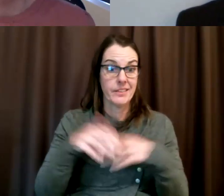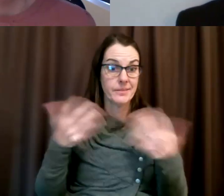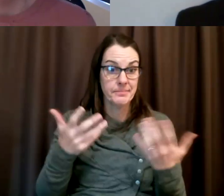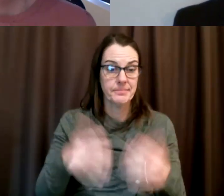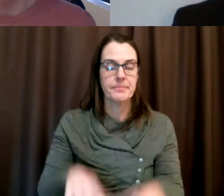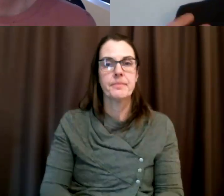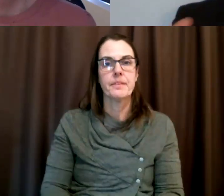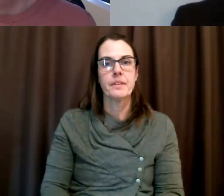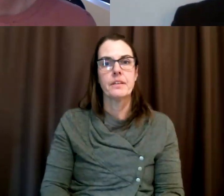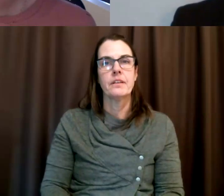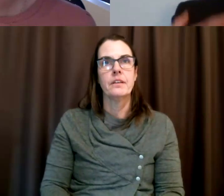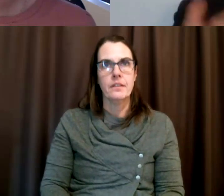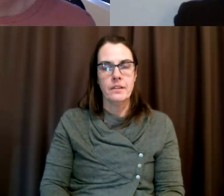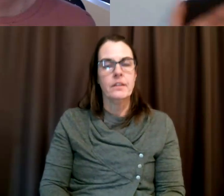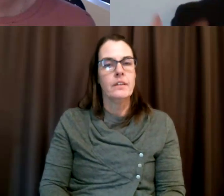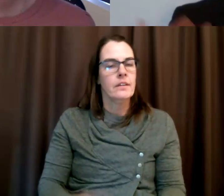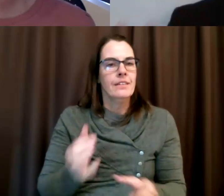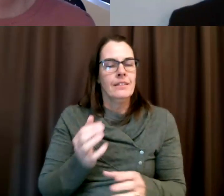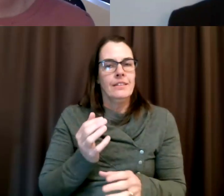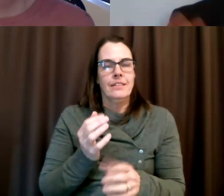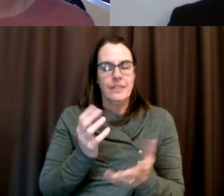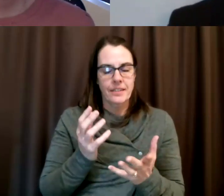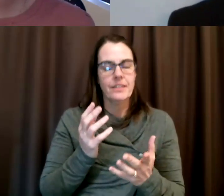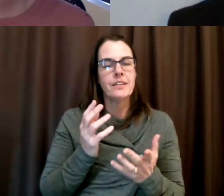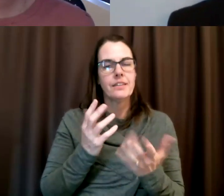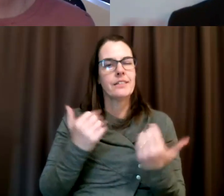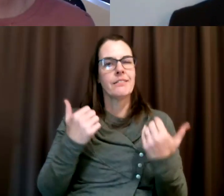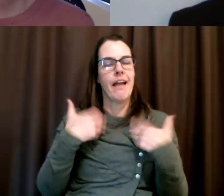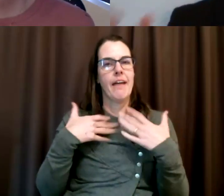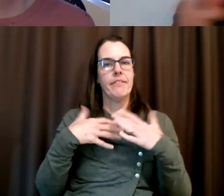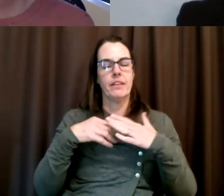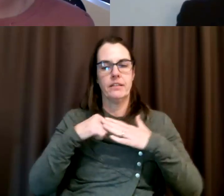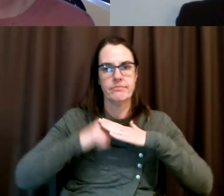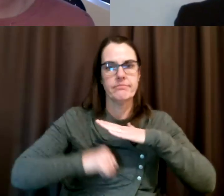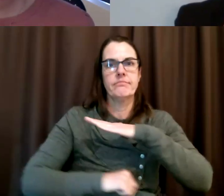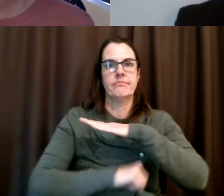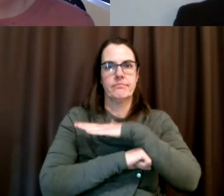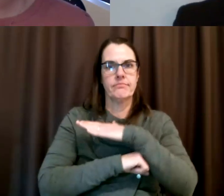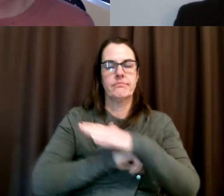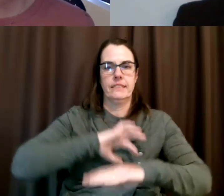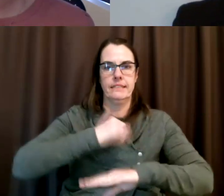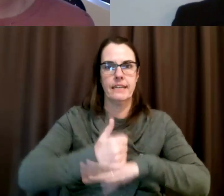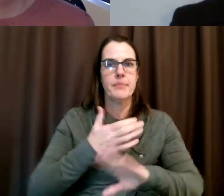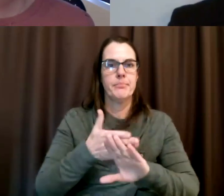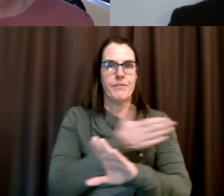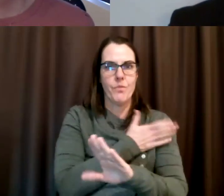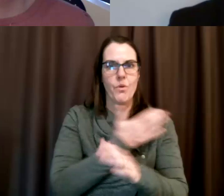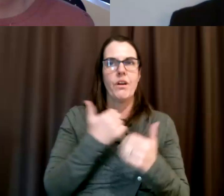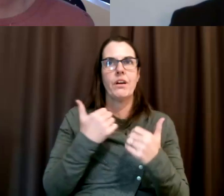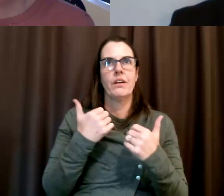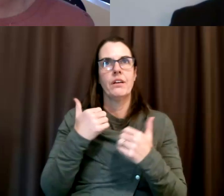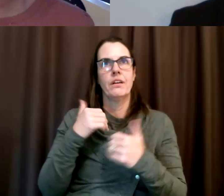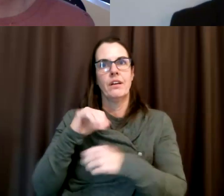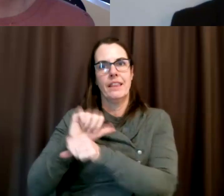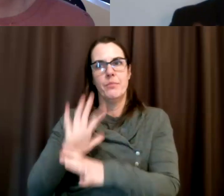that the infrastructure is in place before staff start having to track time, so that you're not looking back at old timesheets and trying to